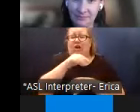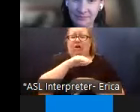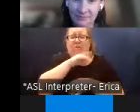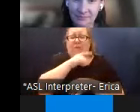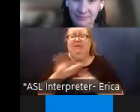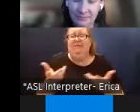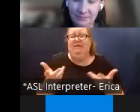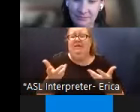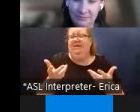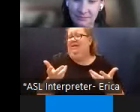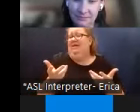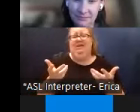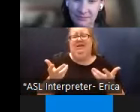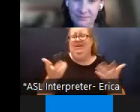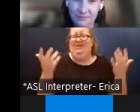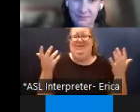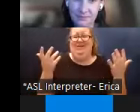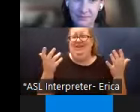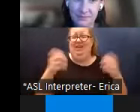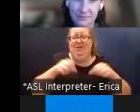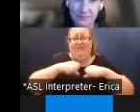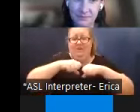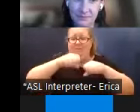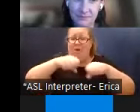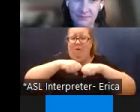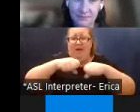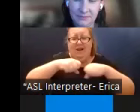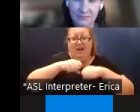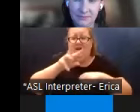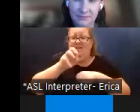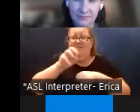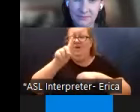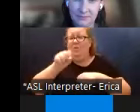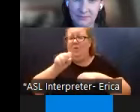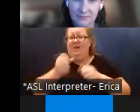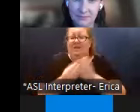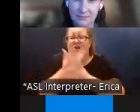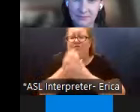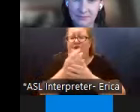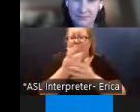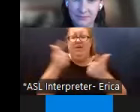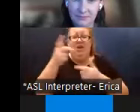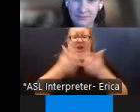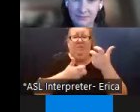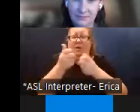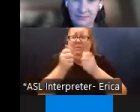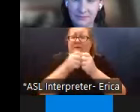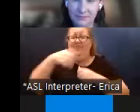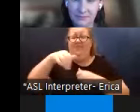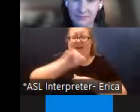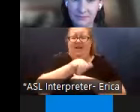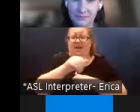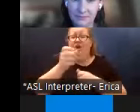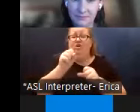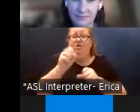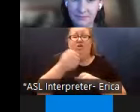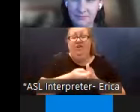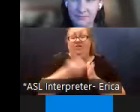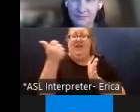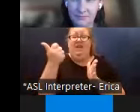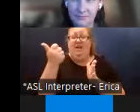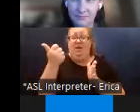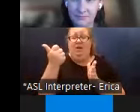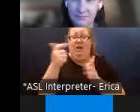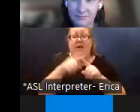mow it down. There's weeds that grow. There's a lot of problems with that. So they're taking it out. But that